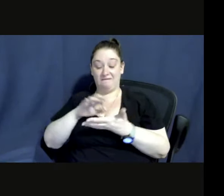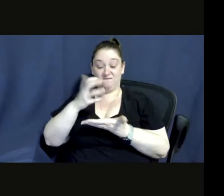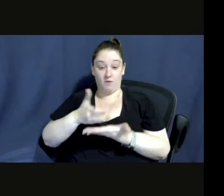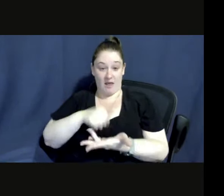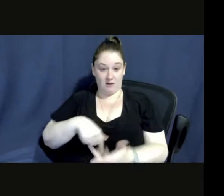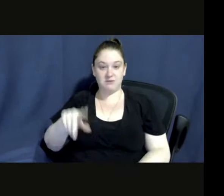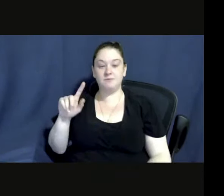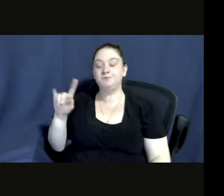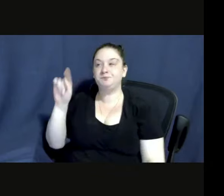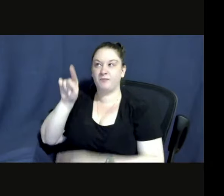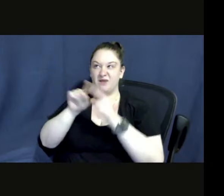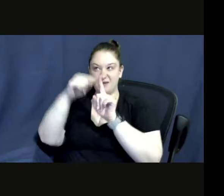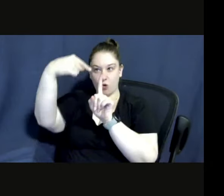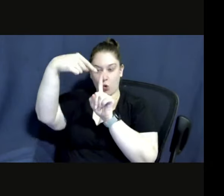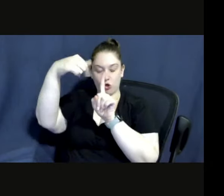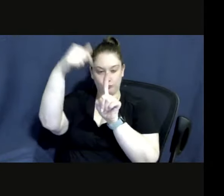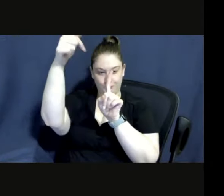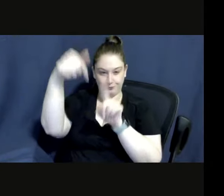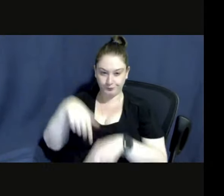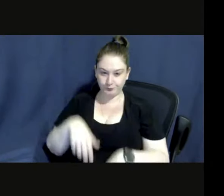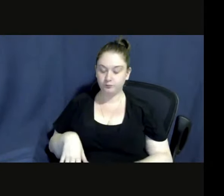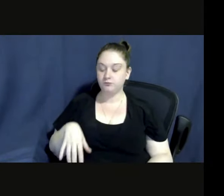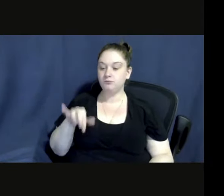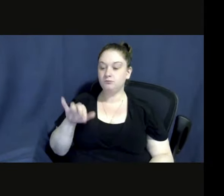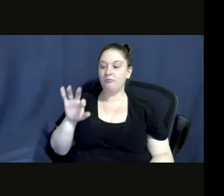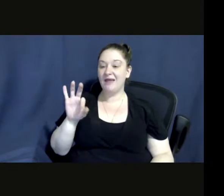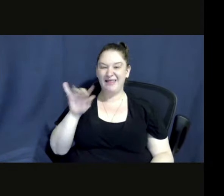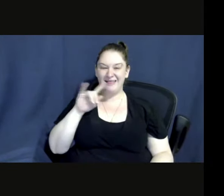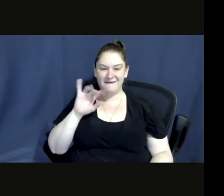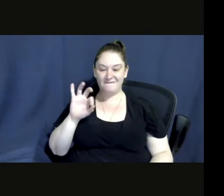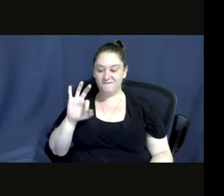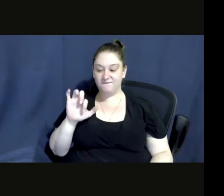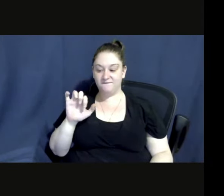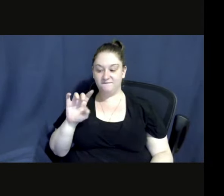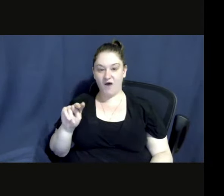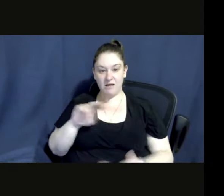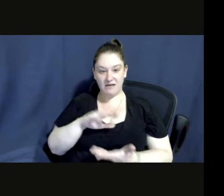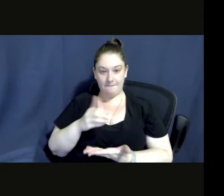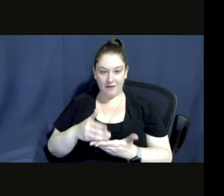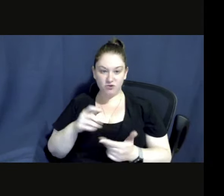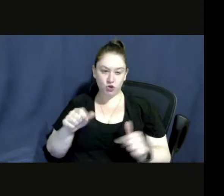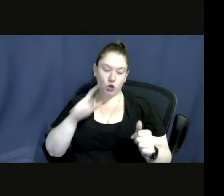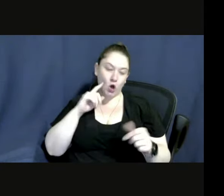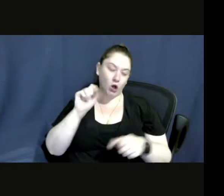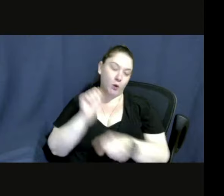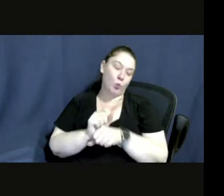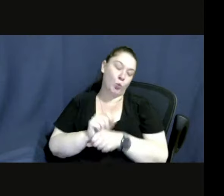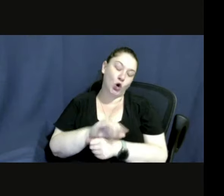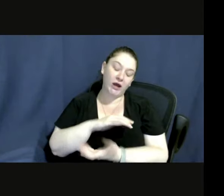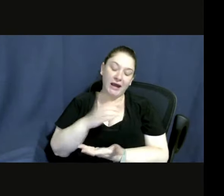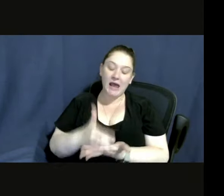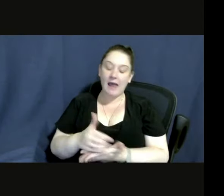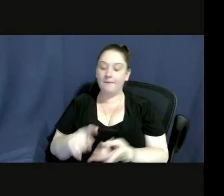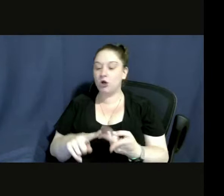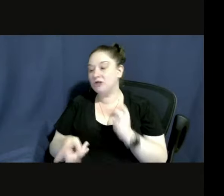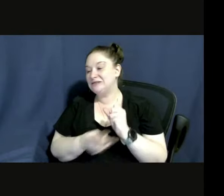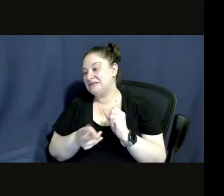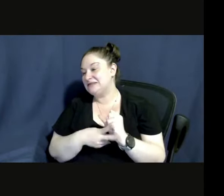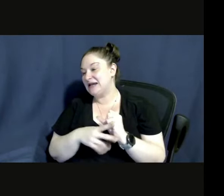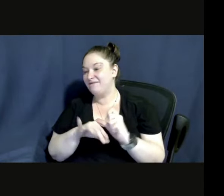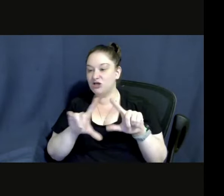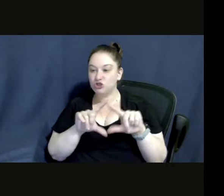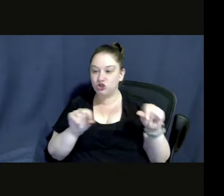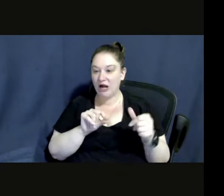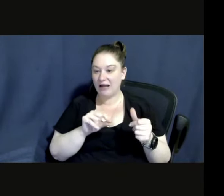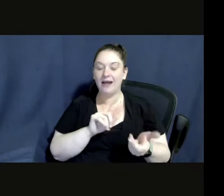year 2024. Fund balance, if you're not familiar, you could call it working capital, you could call it a savings account, a checking account. It's money